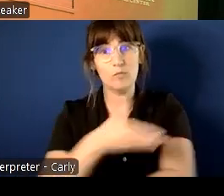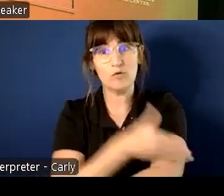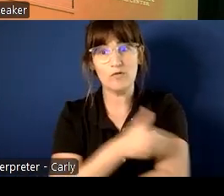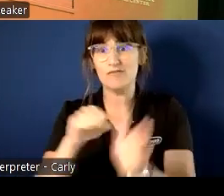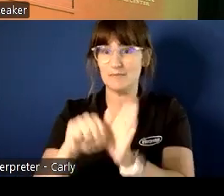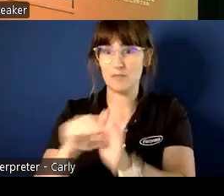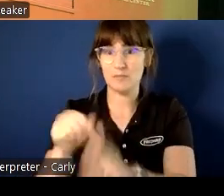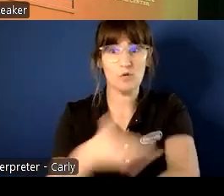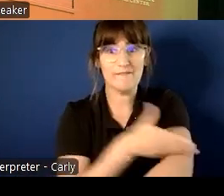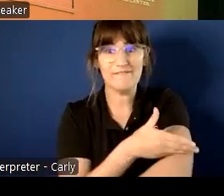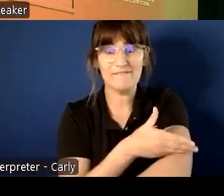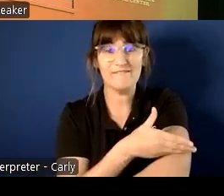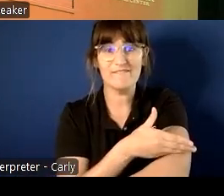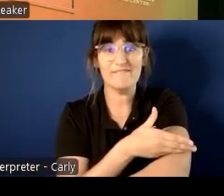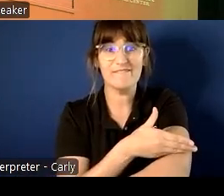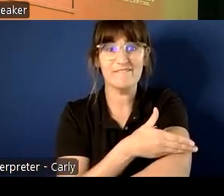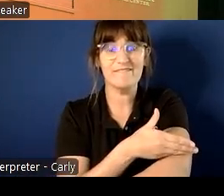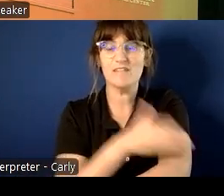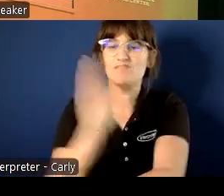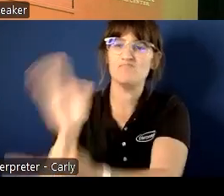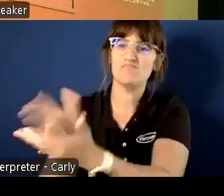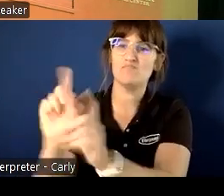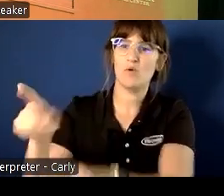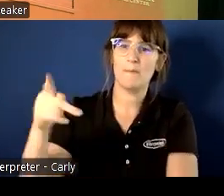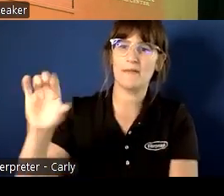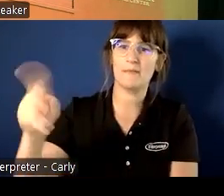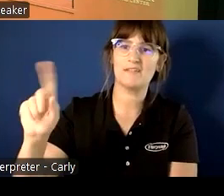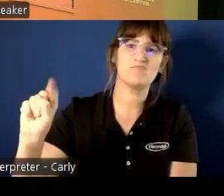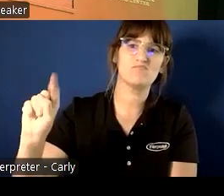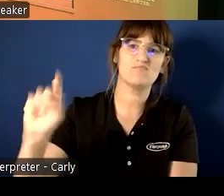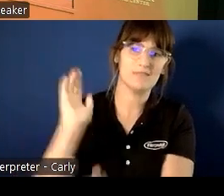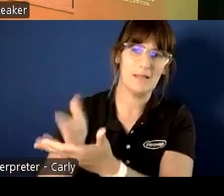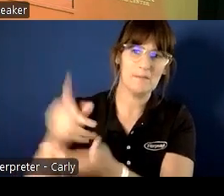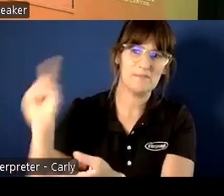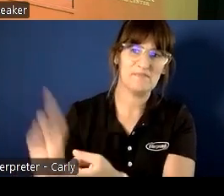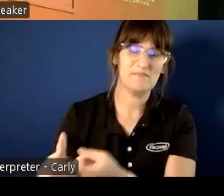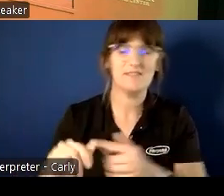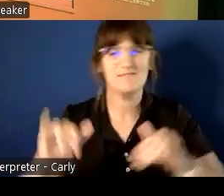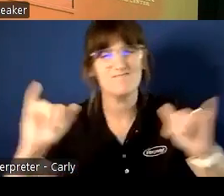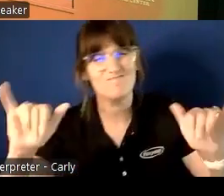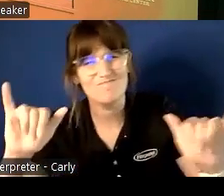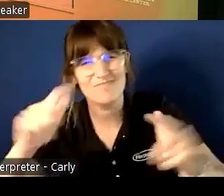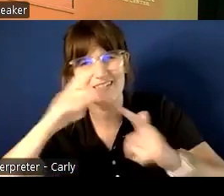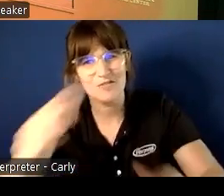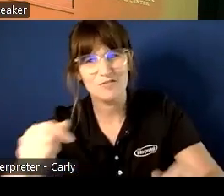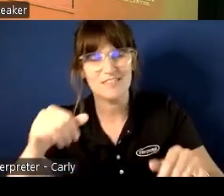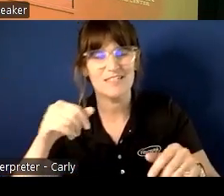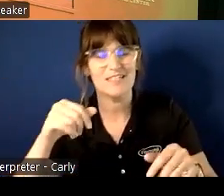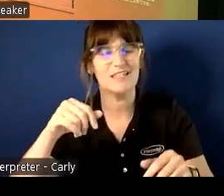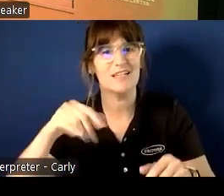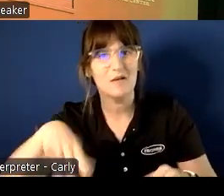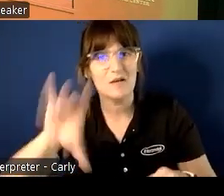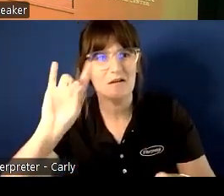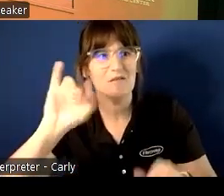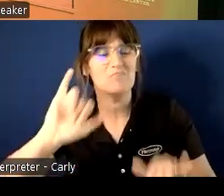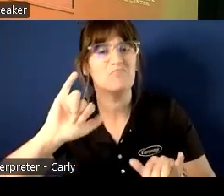improves. The first thing is they stop going to PCP. Right? So that's an interesting pattern that I really haven't seen in the literature yet,